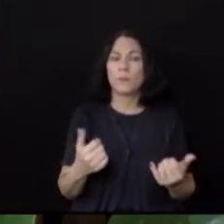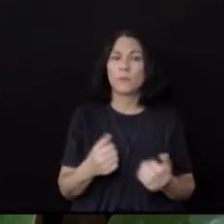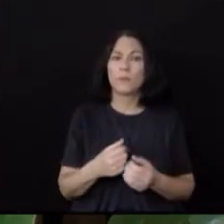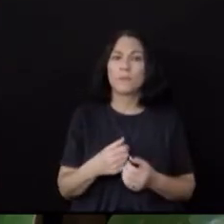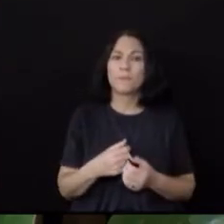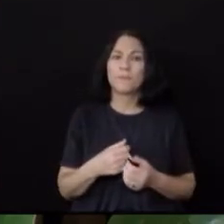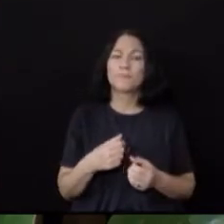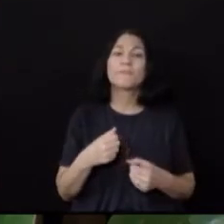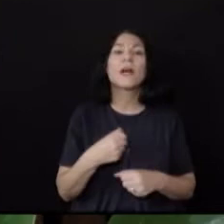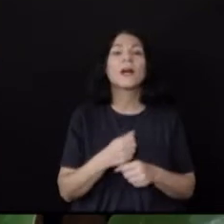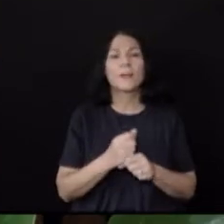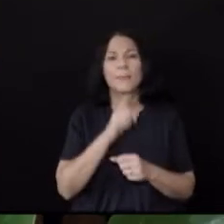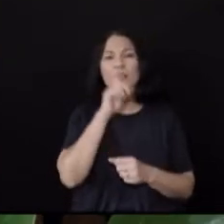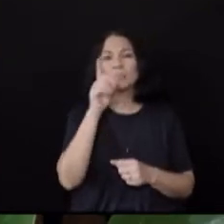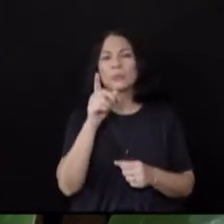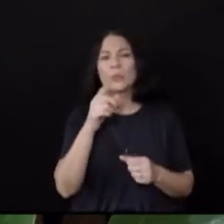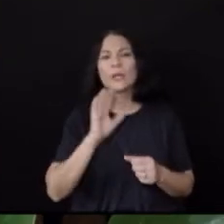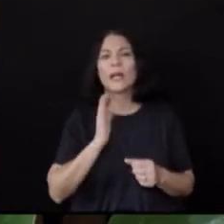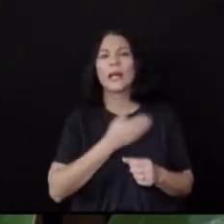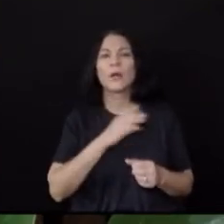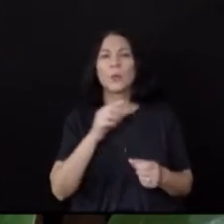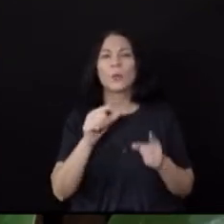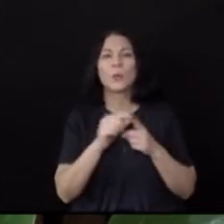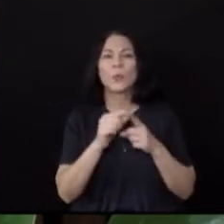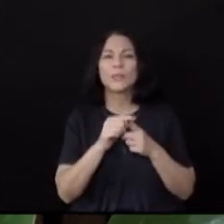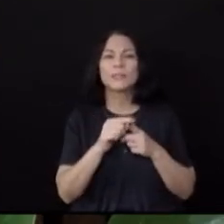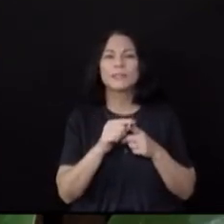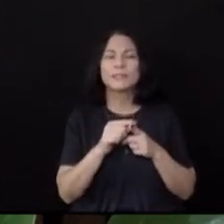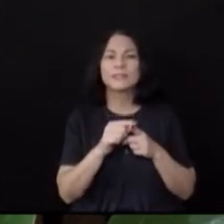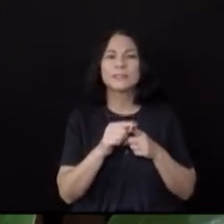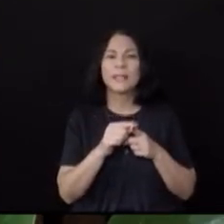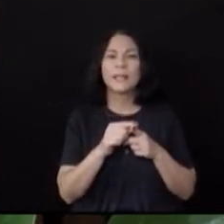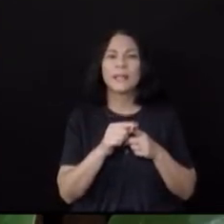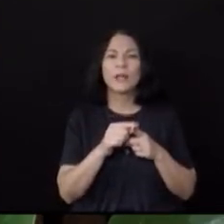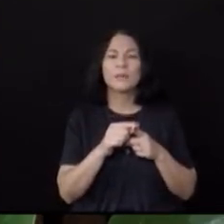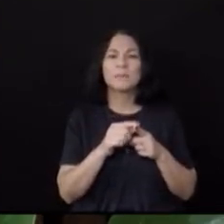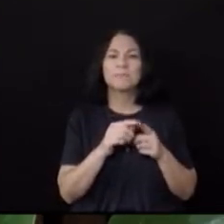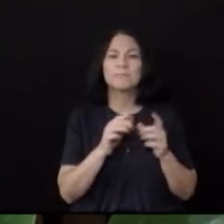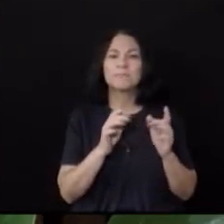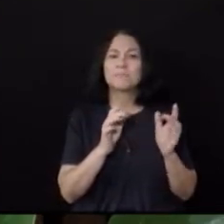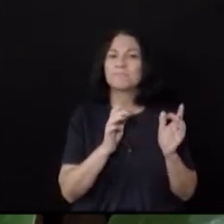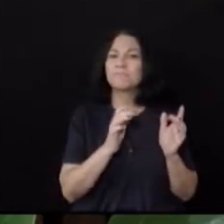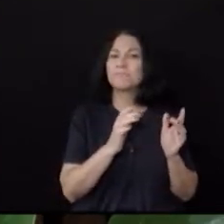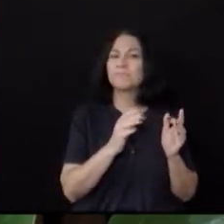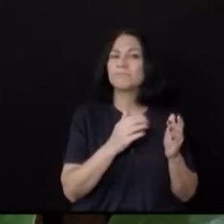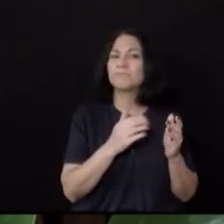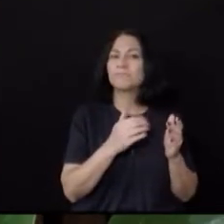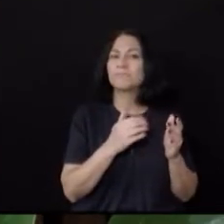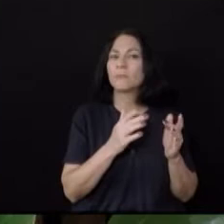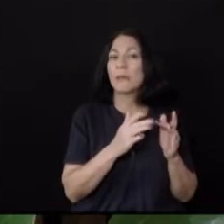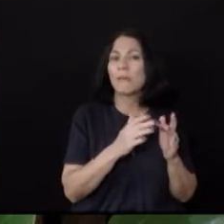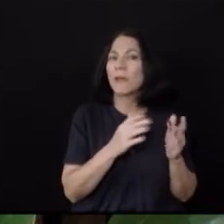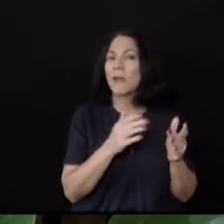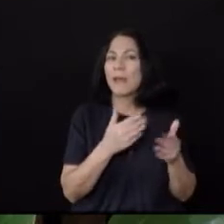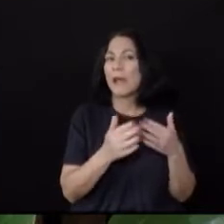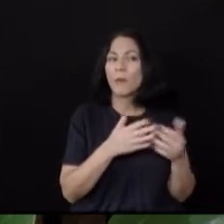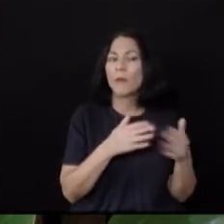We make sure that the words we speak and the words that we share online are true, are